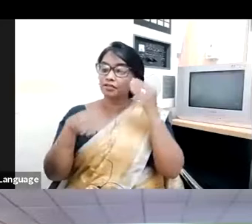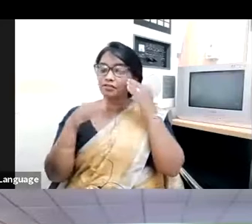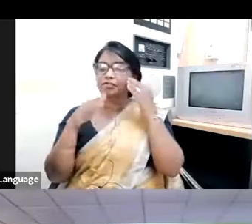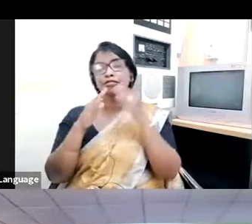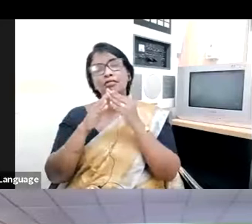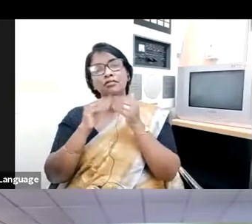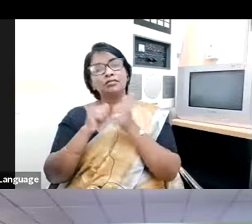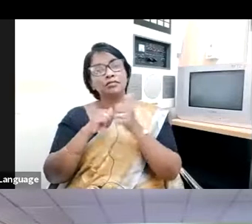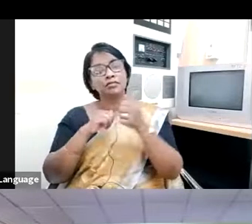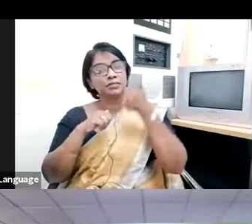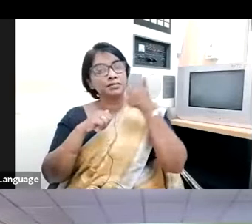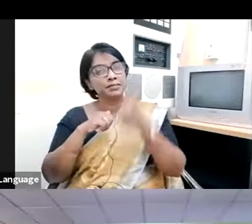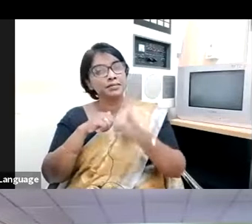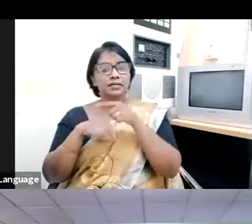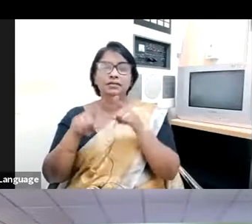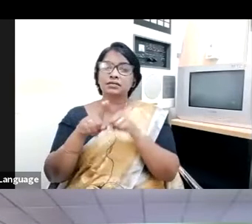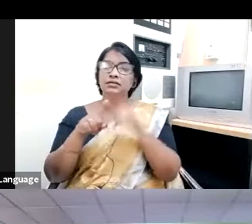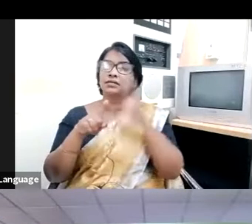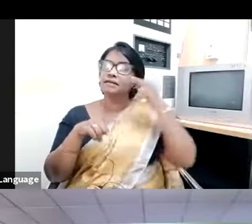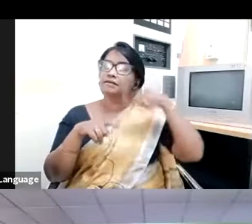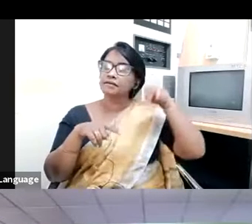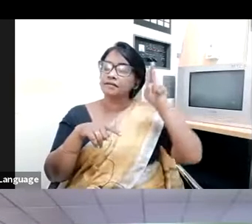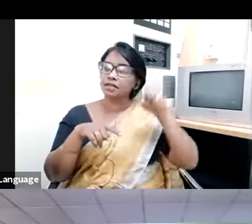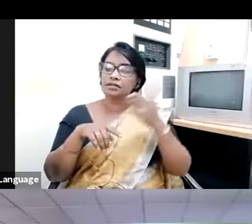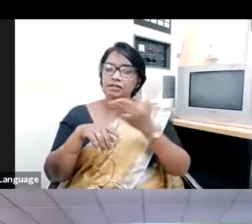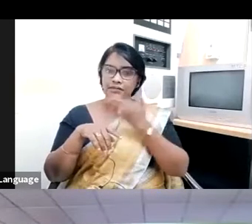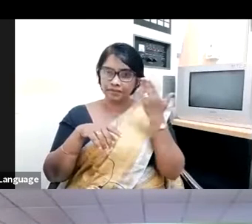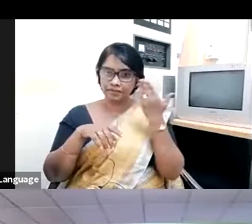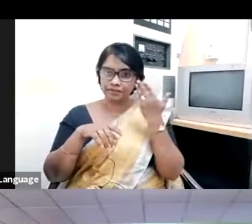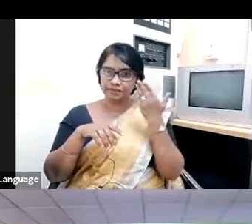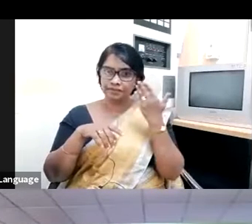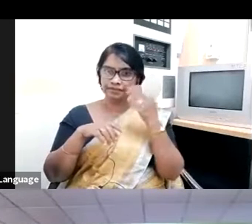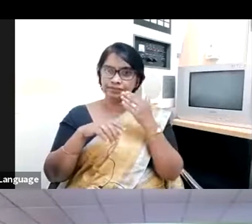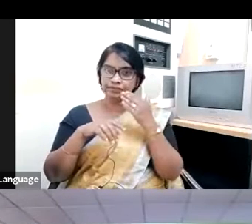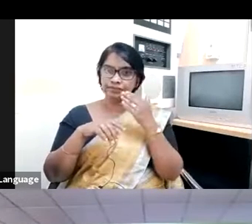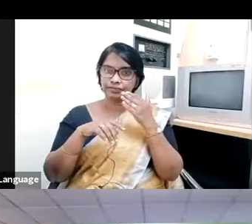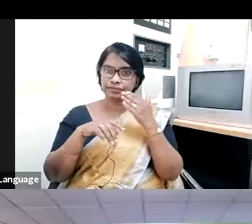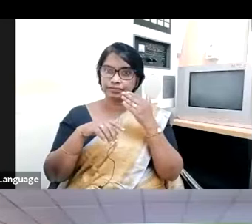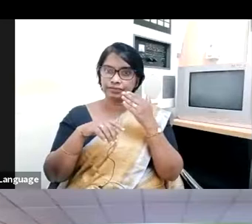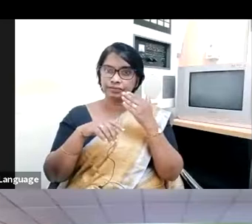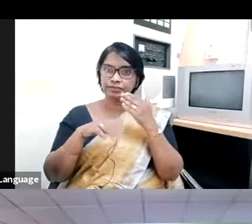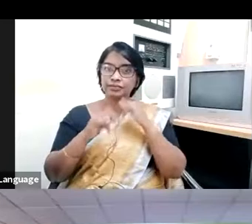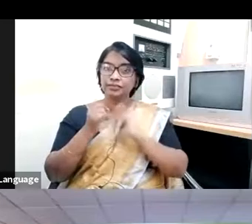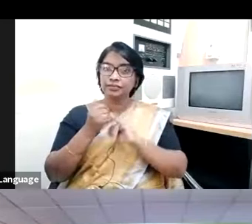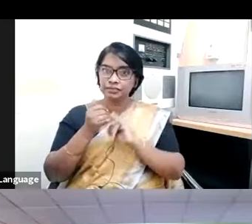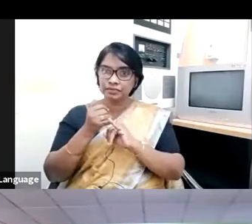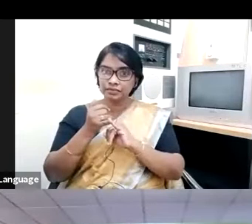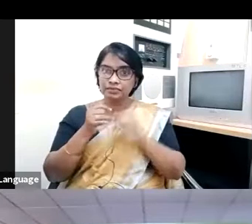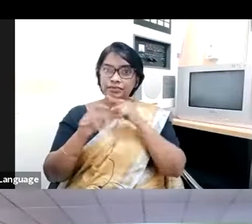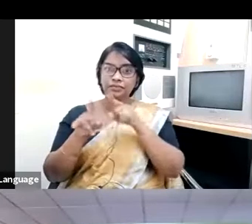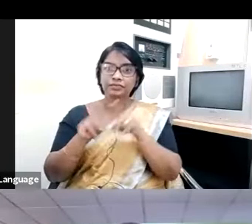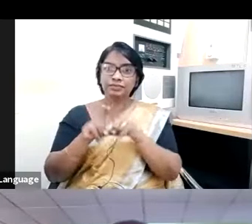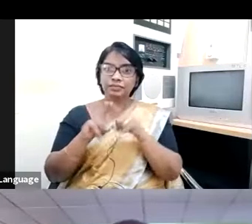great work that Shirani does with Biodiversity Sri Lanka. Thank you very much. And